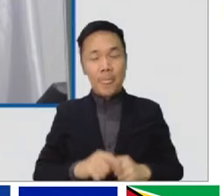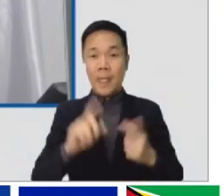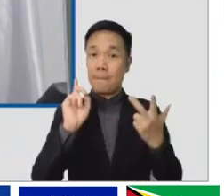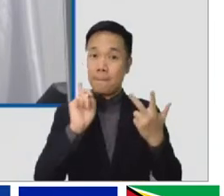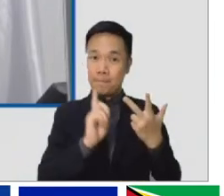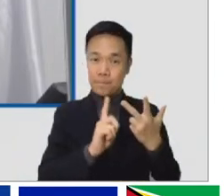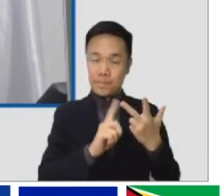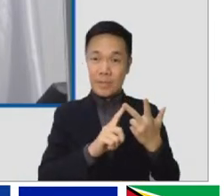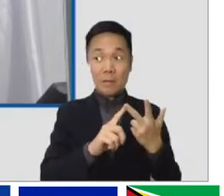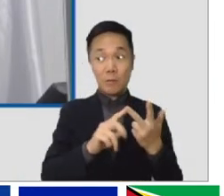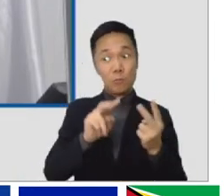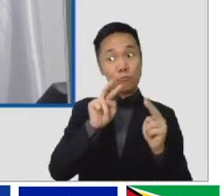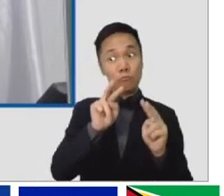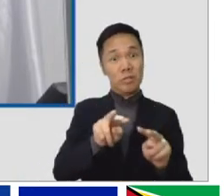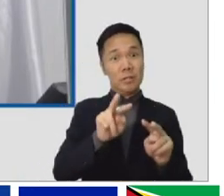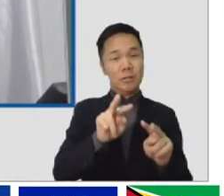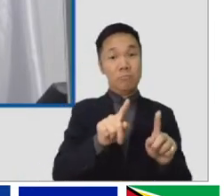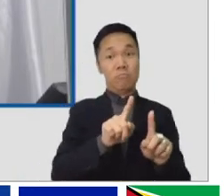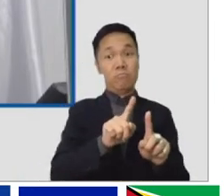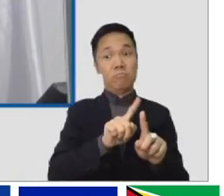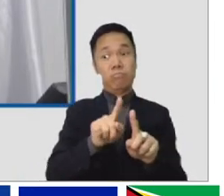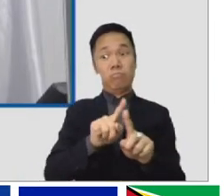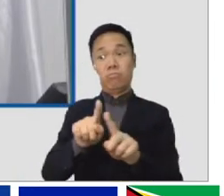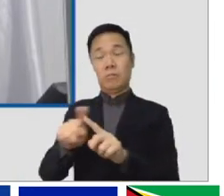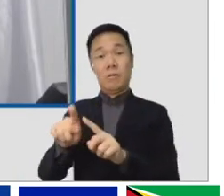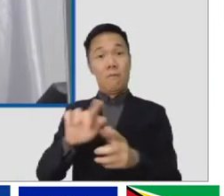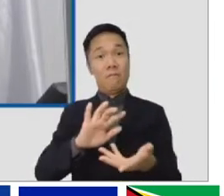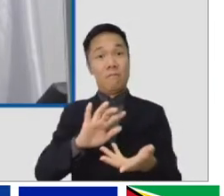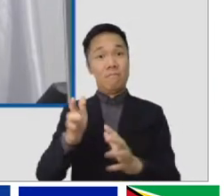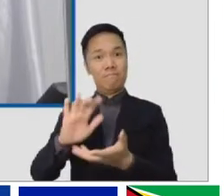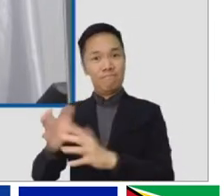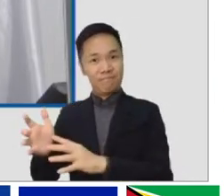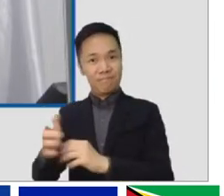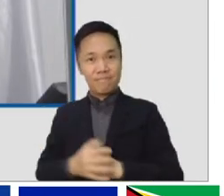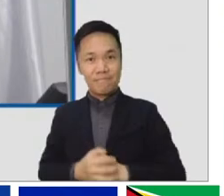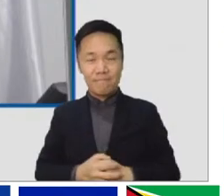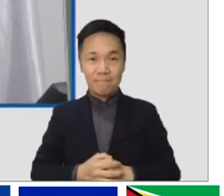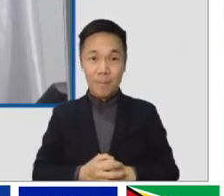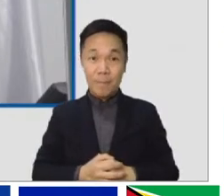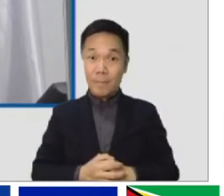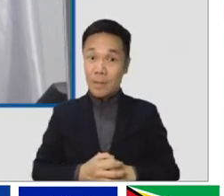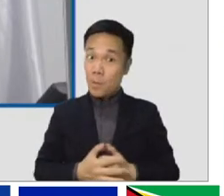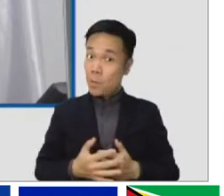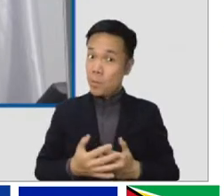our region in order to prepare for the